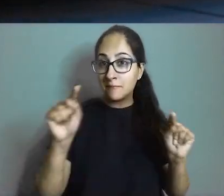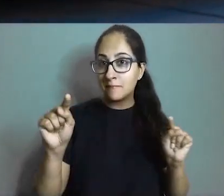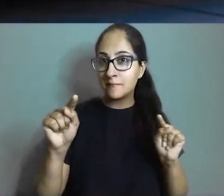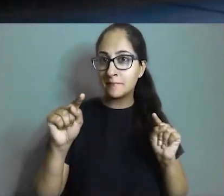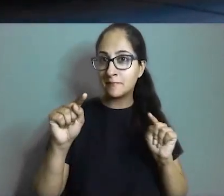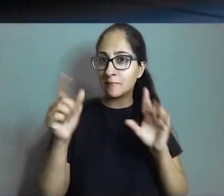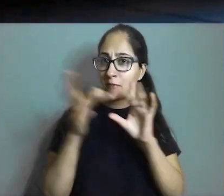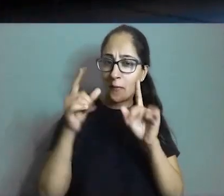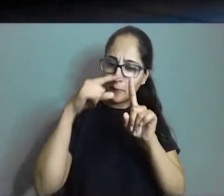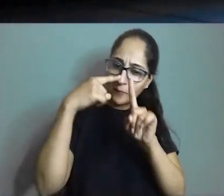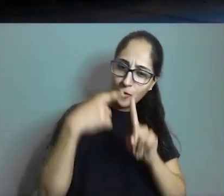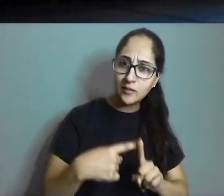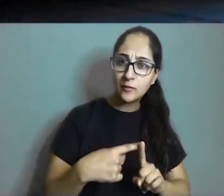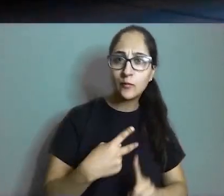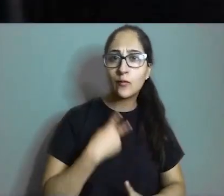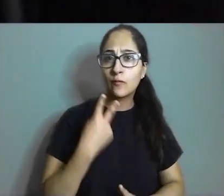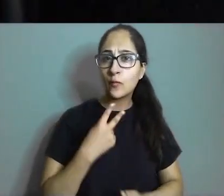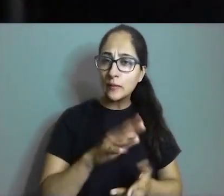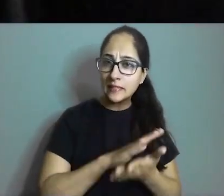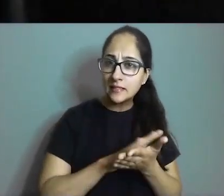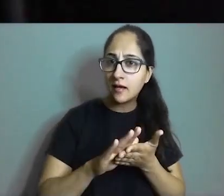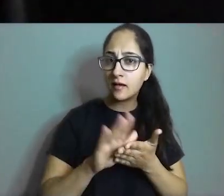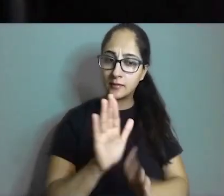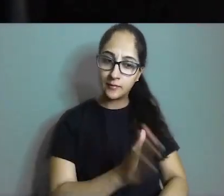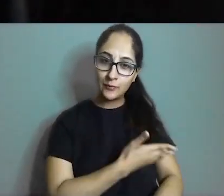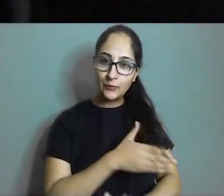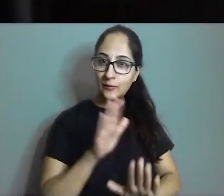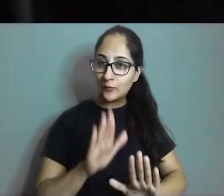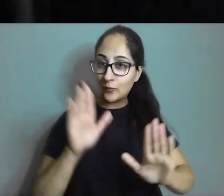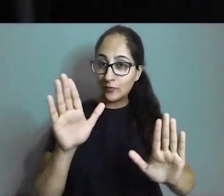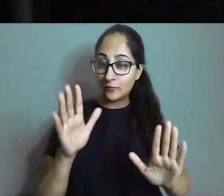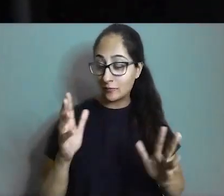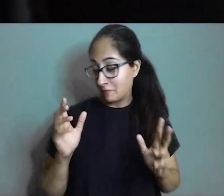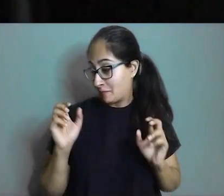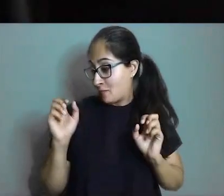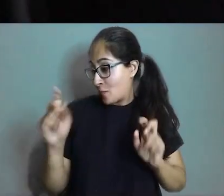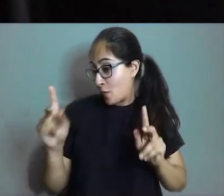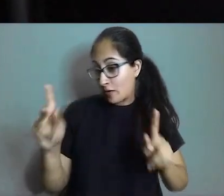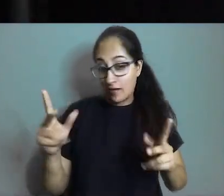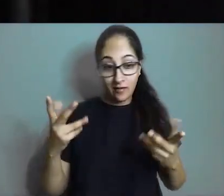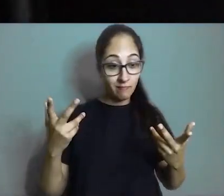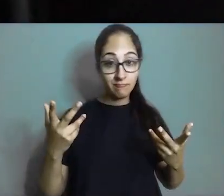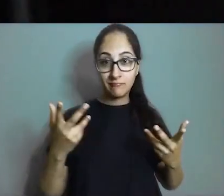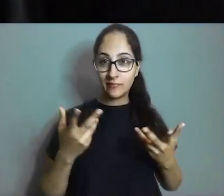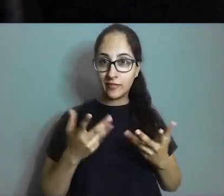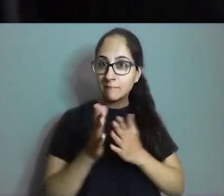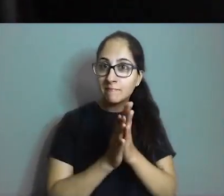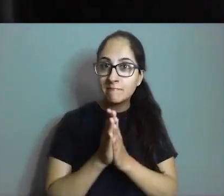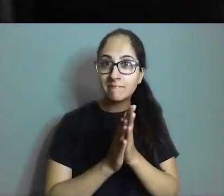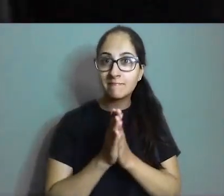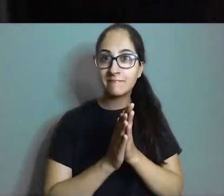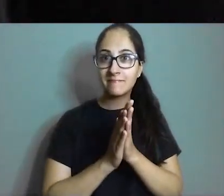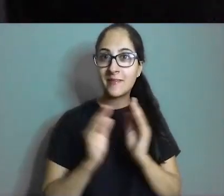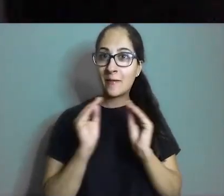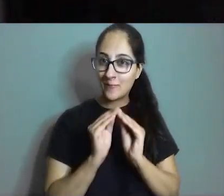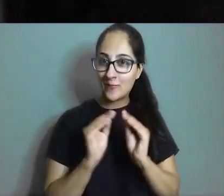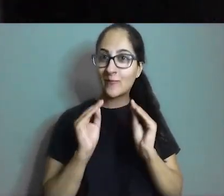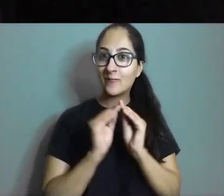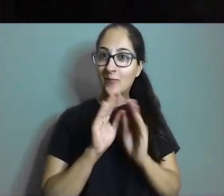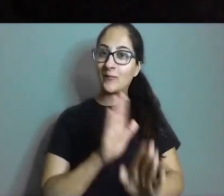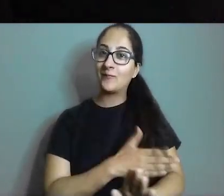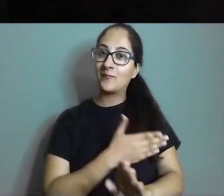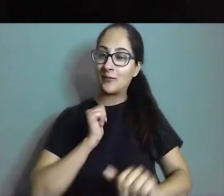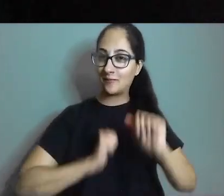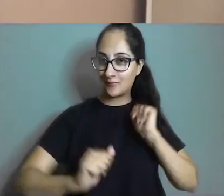you have a great voice. They said you're singing very good. So after that, I got more motivated and I